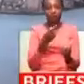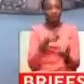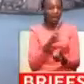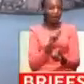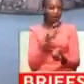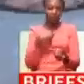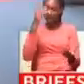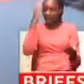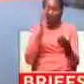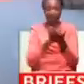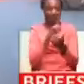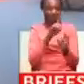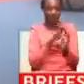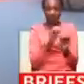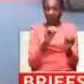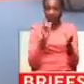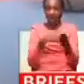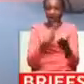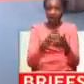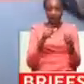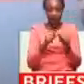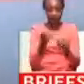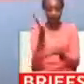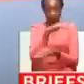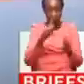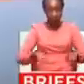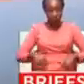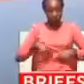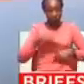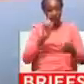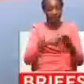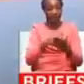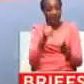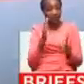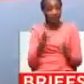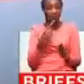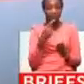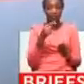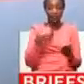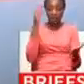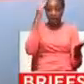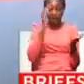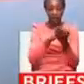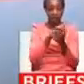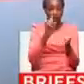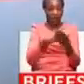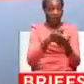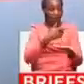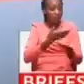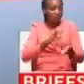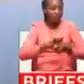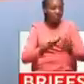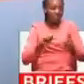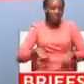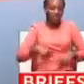don't believe you, and go back to your lifestyle, than to say, I do believe you, let me change my lifestyle. You see, people would rather